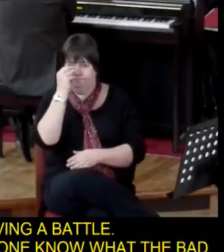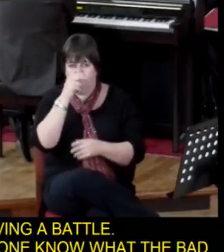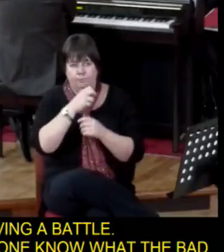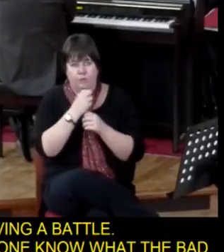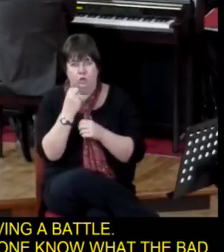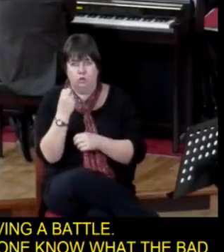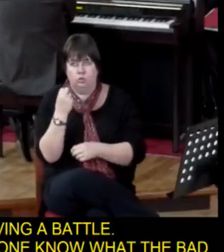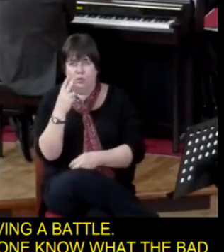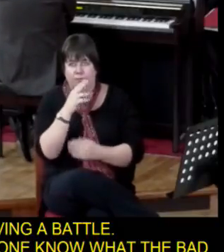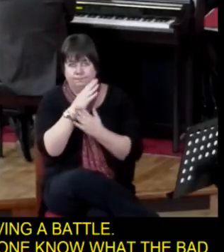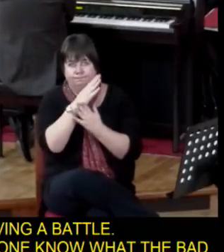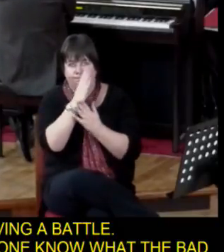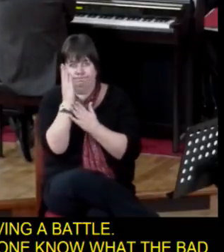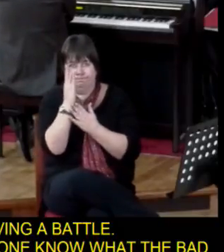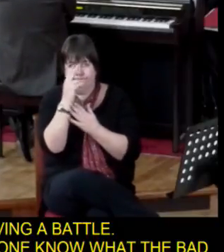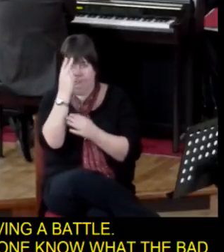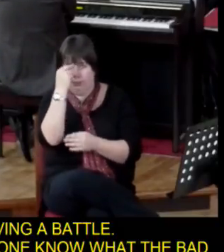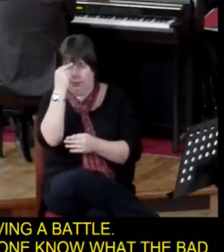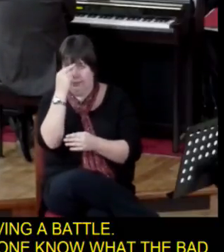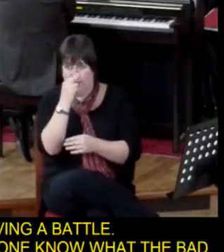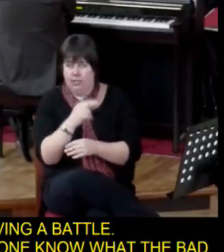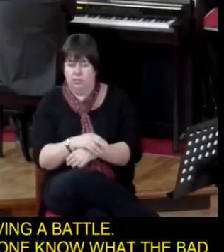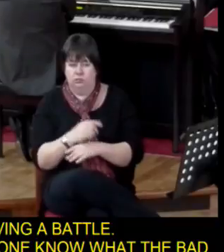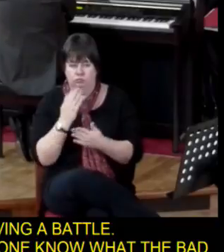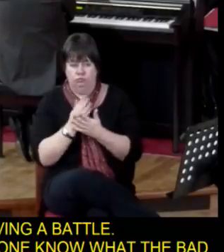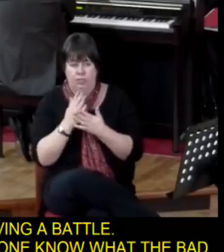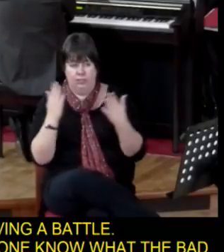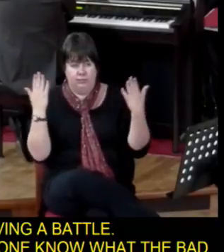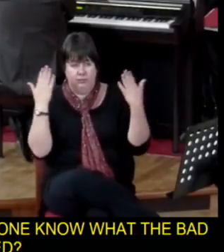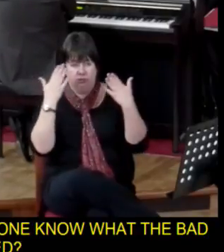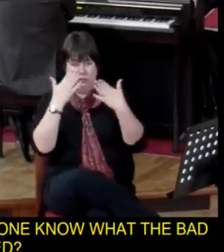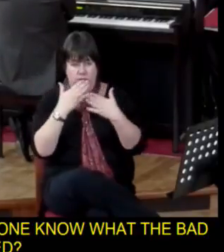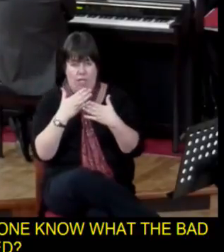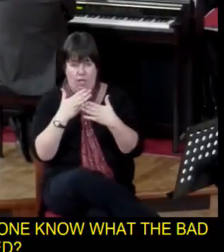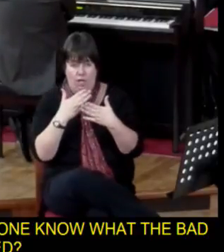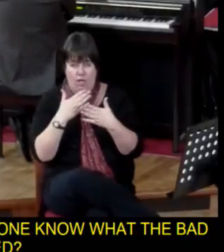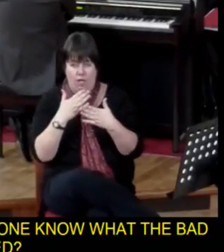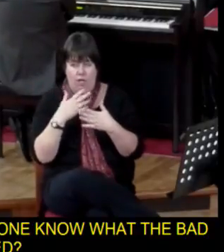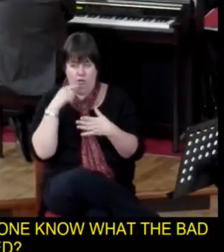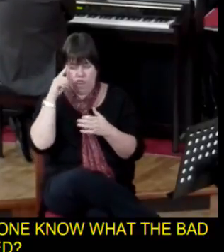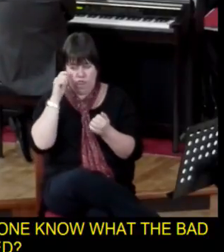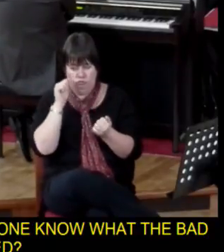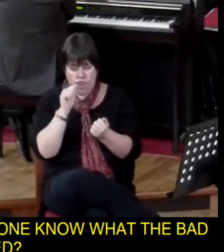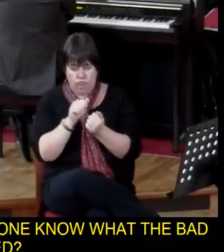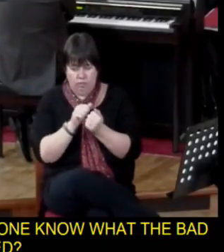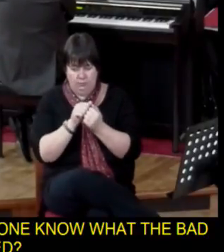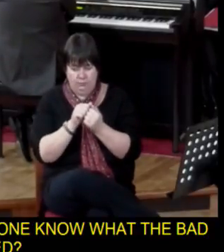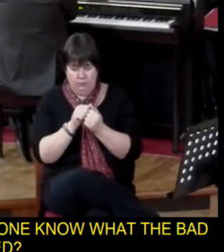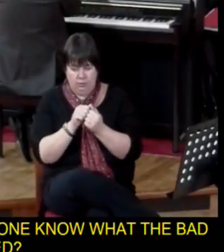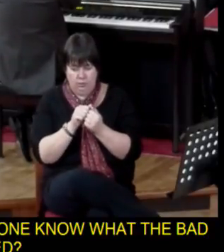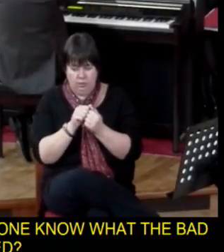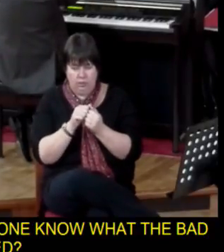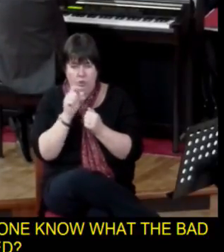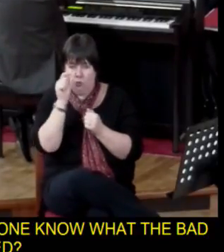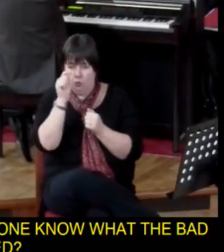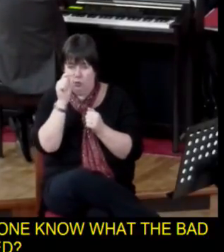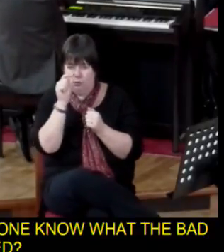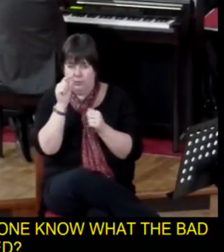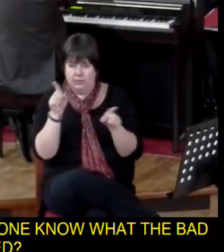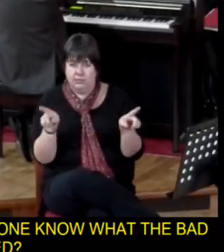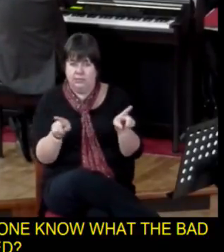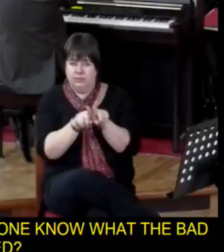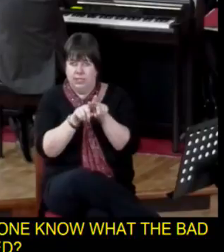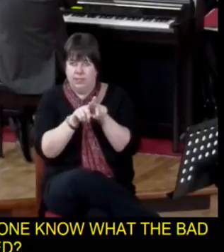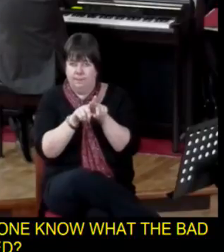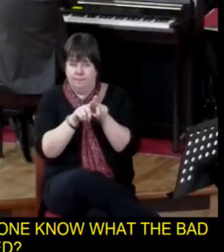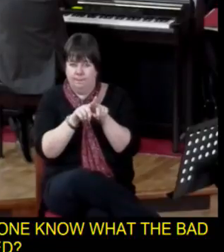think midnight, it's dark. They were the enemies of God's people. And so they were called not the Midianites, but the